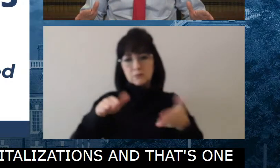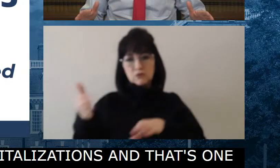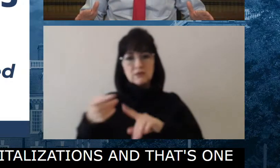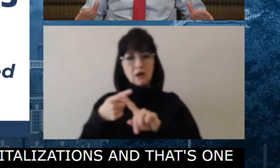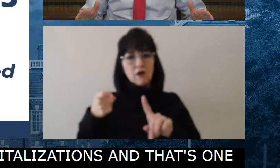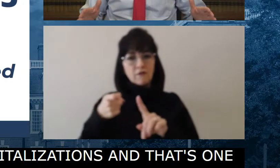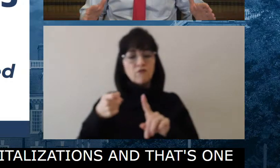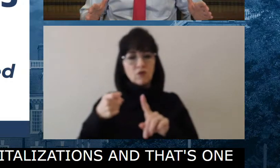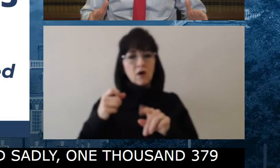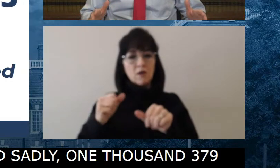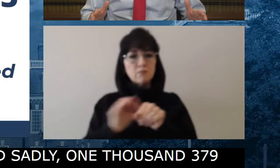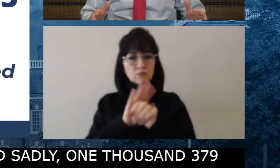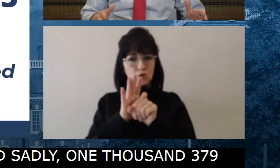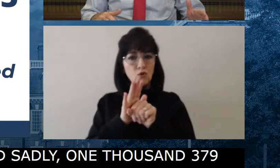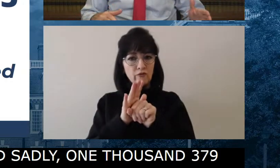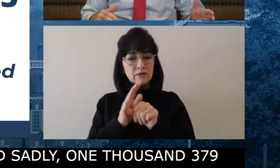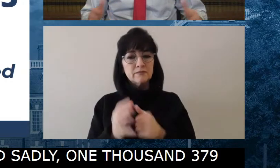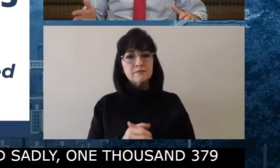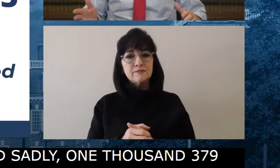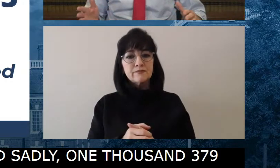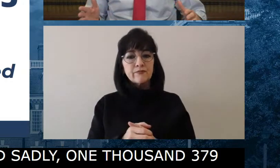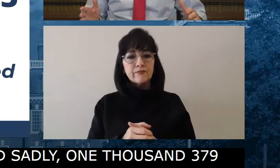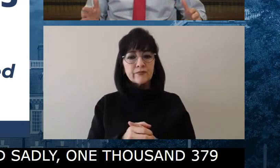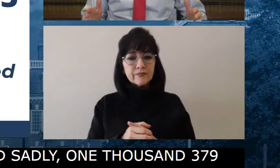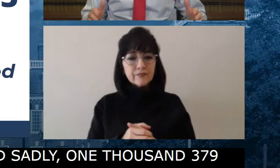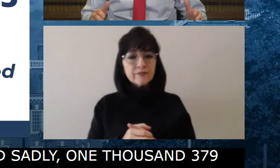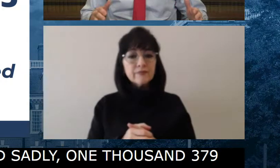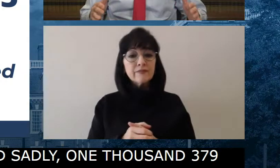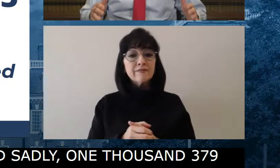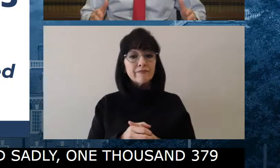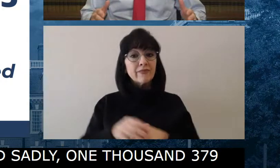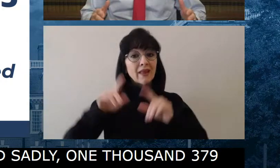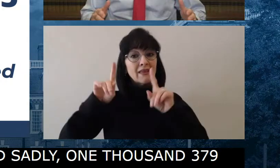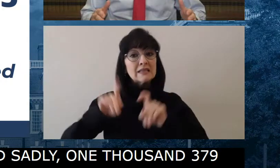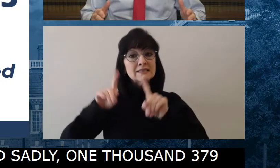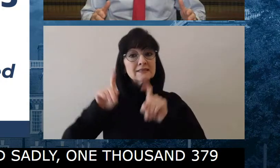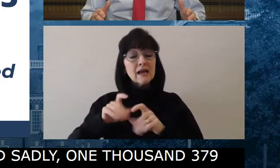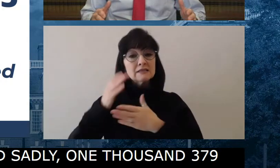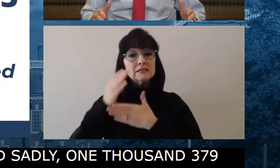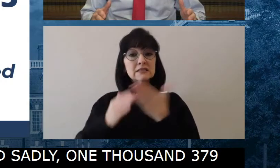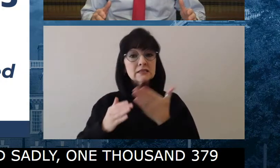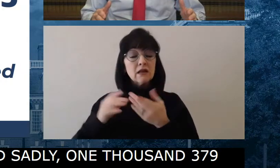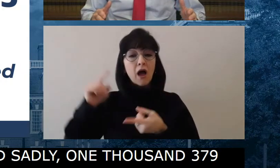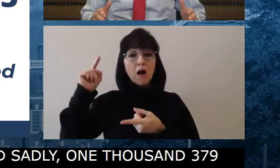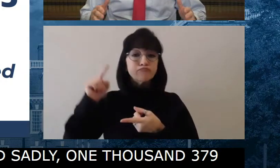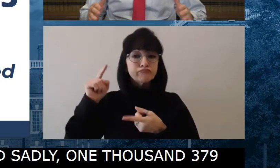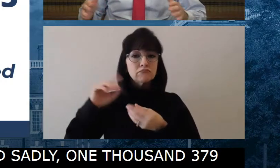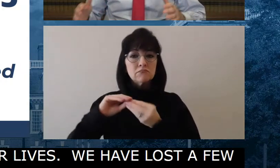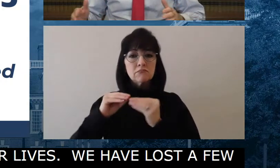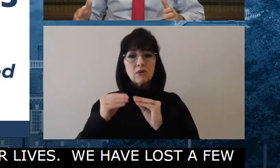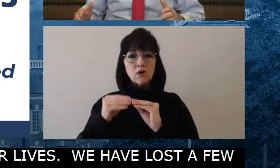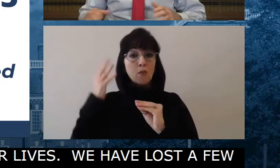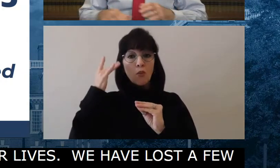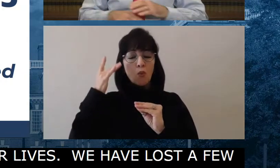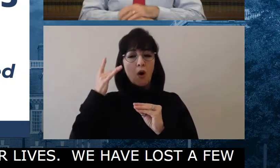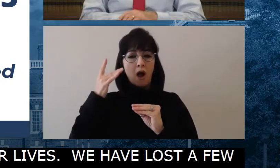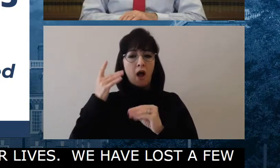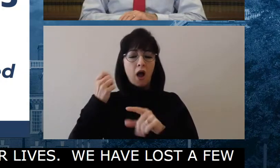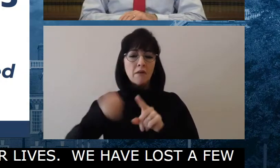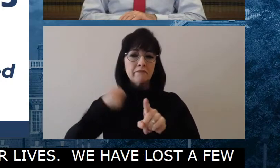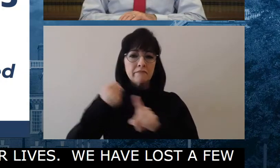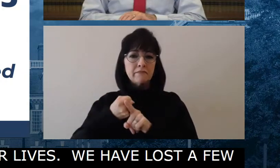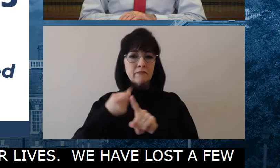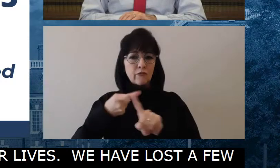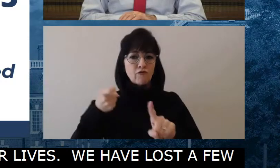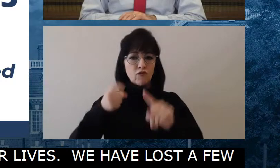few days, AJ, with the weather, but they bounce right back with a 5,000 test day, a 7,000 test